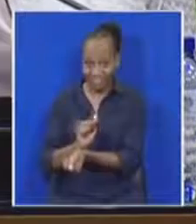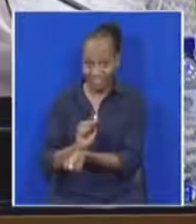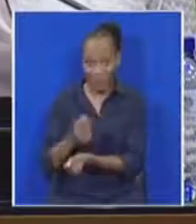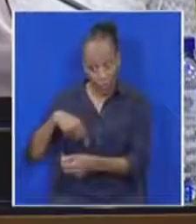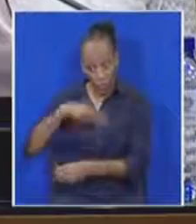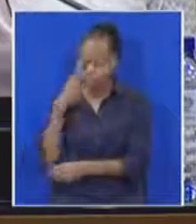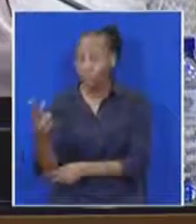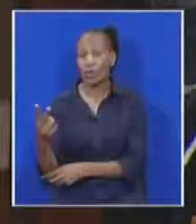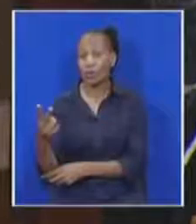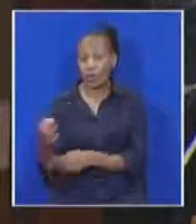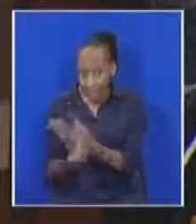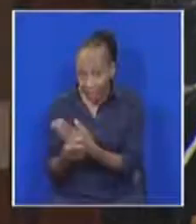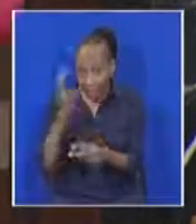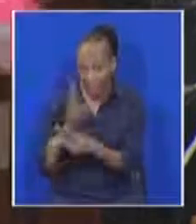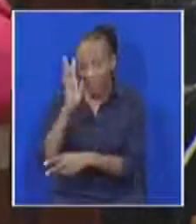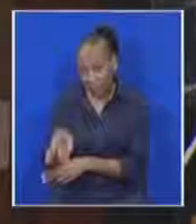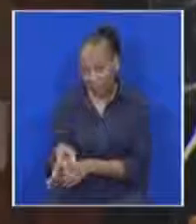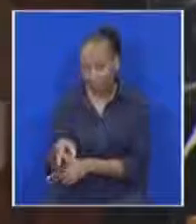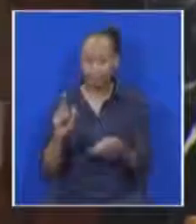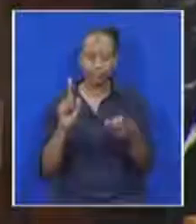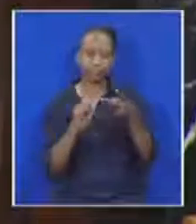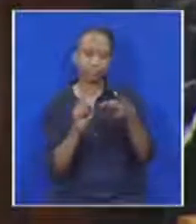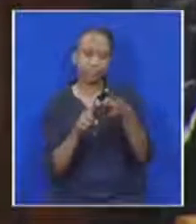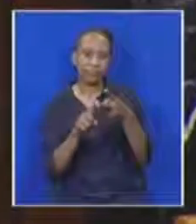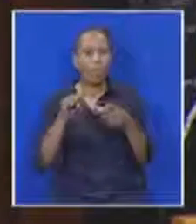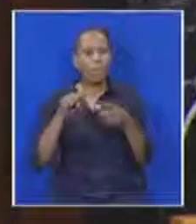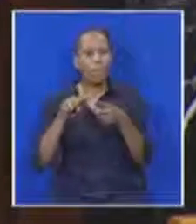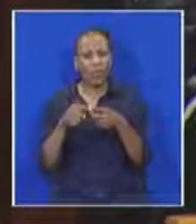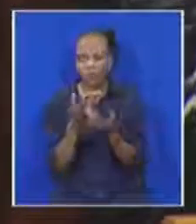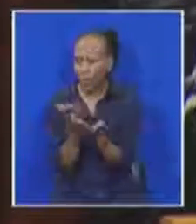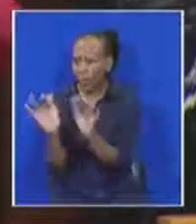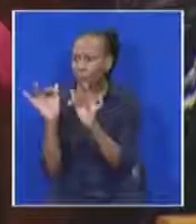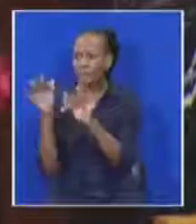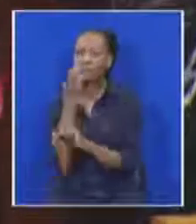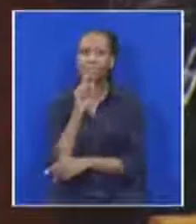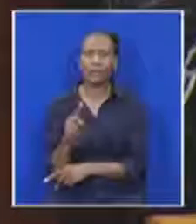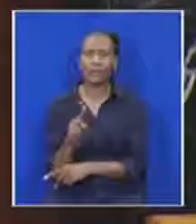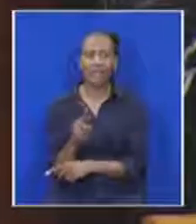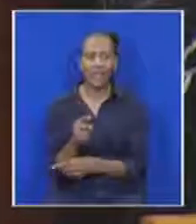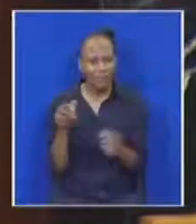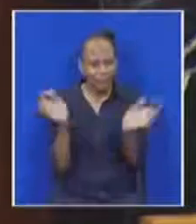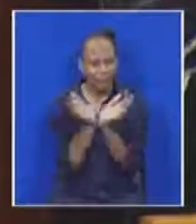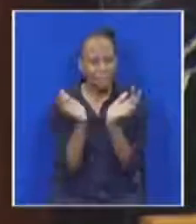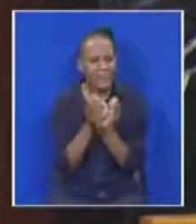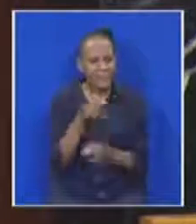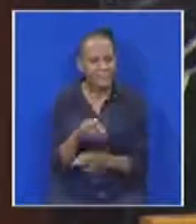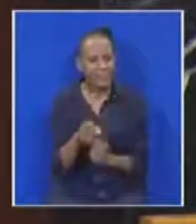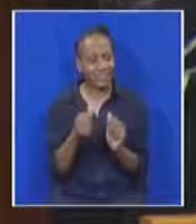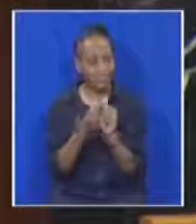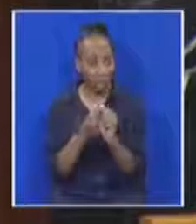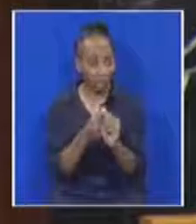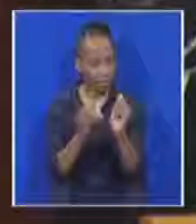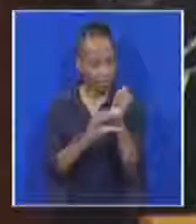order, Chair, I think the point that is been made here is that this entire gathering is